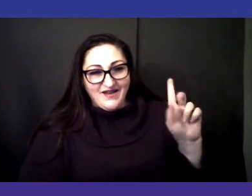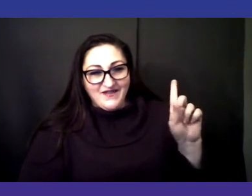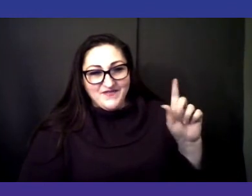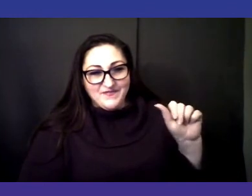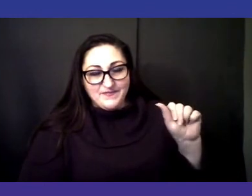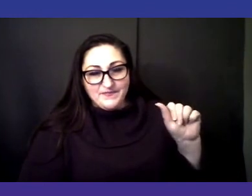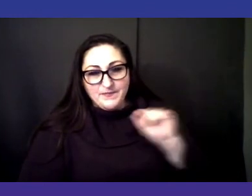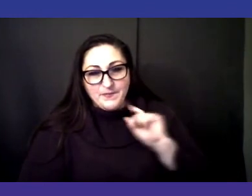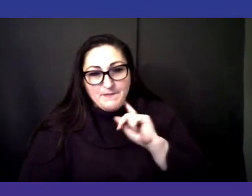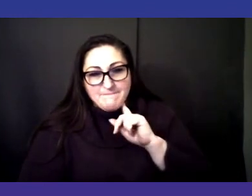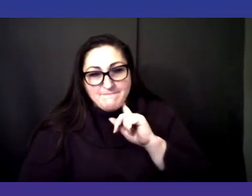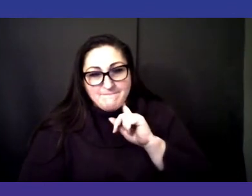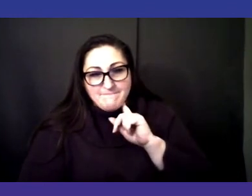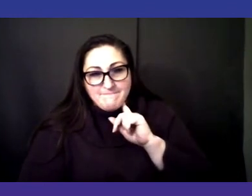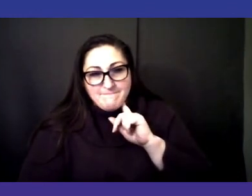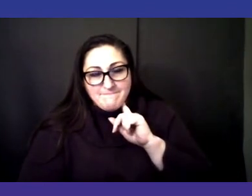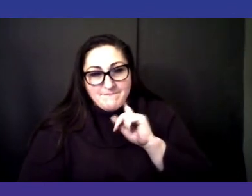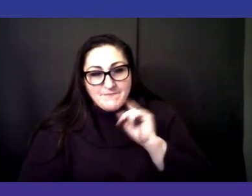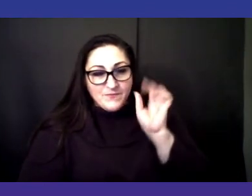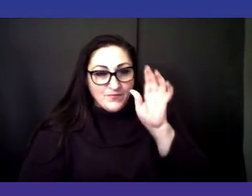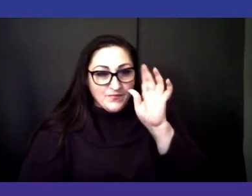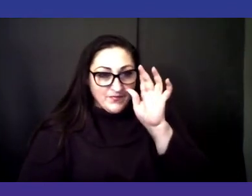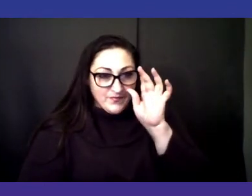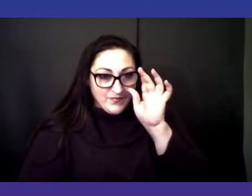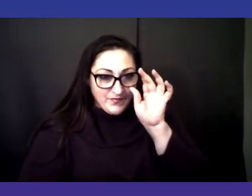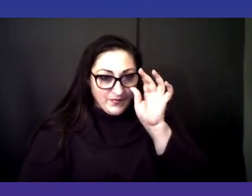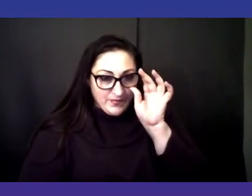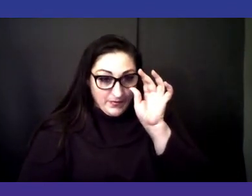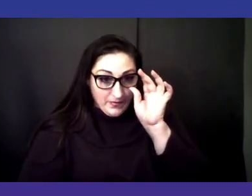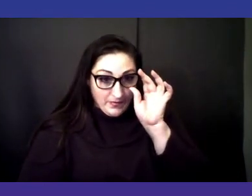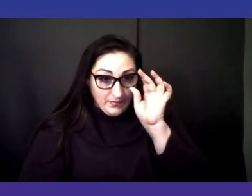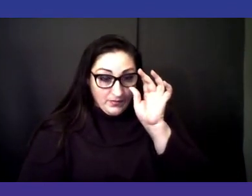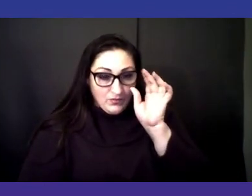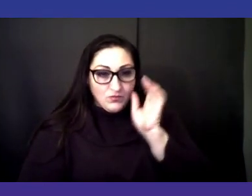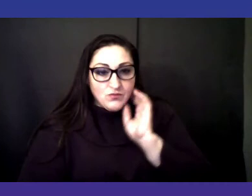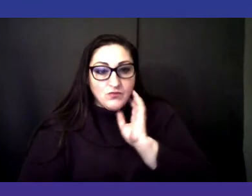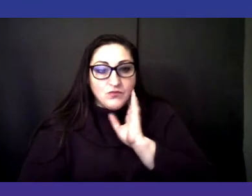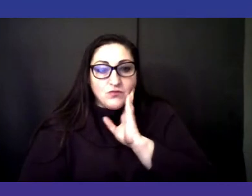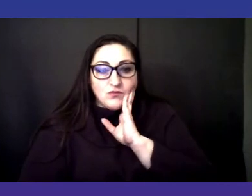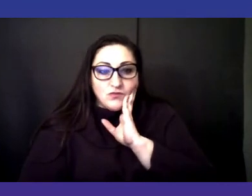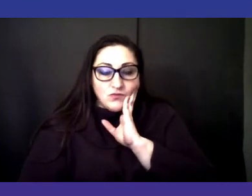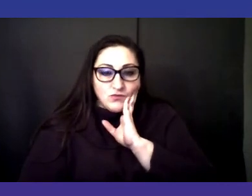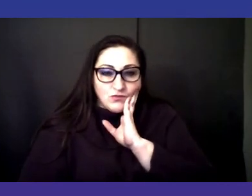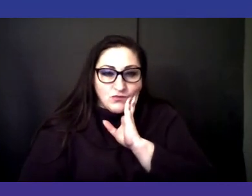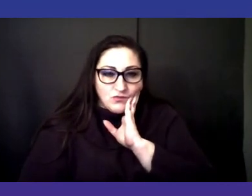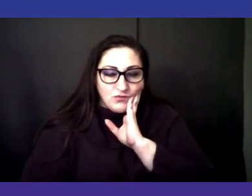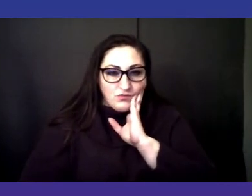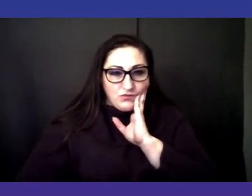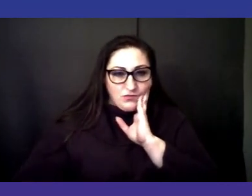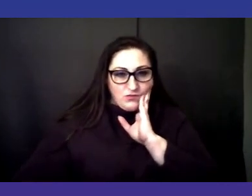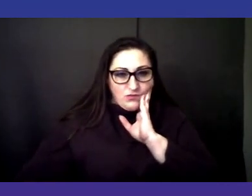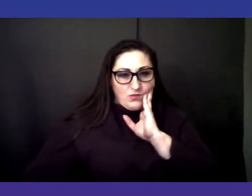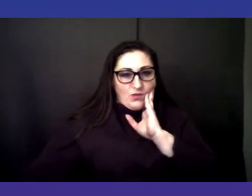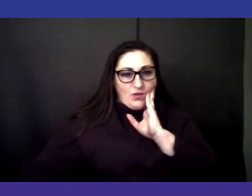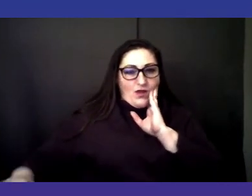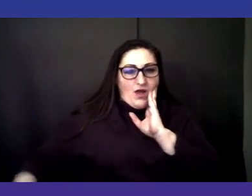I think to create a hub, a space,